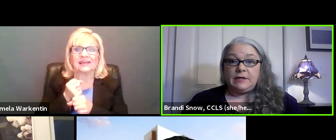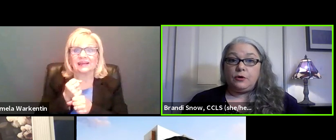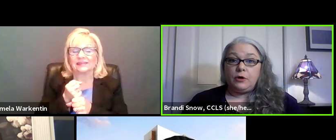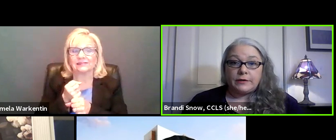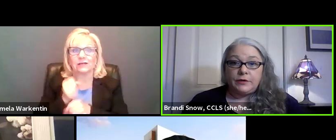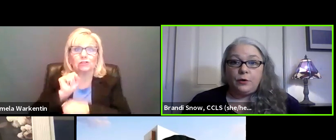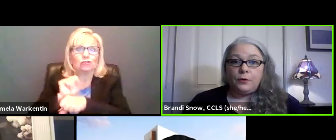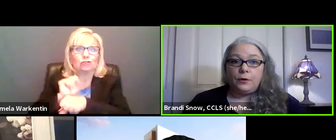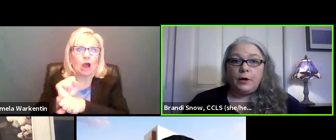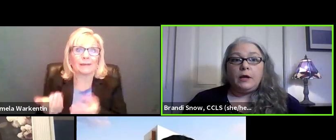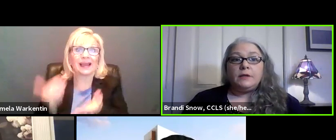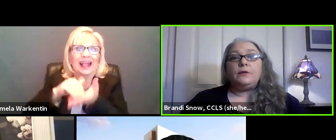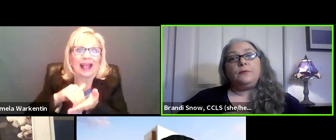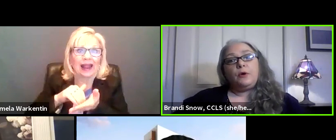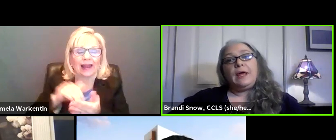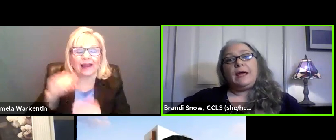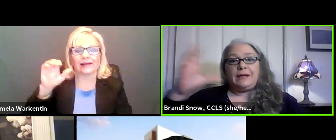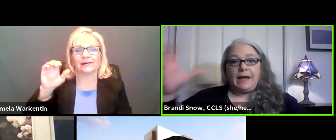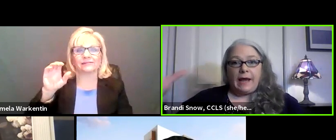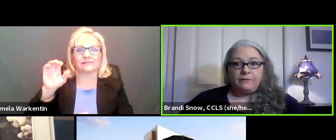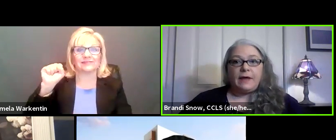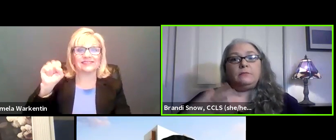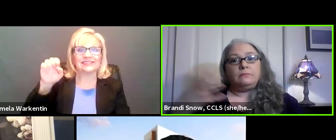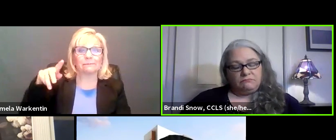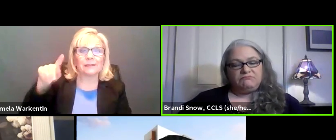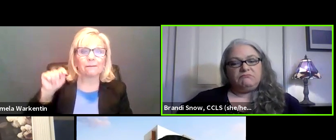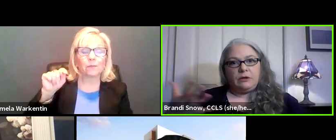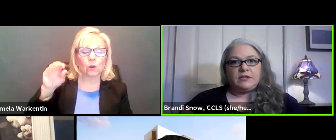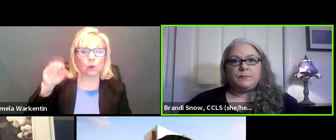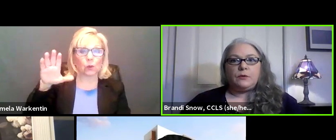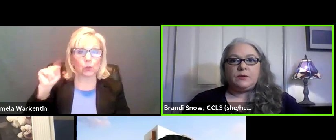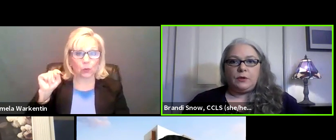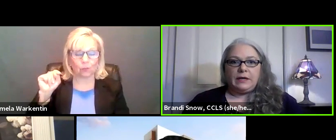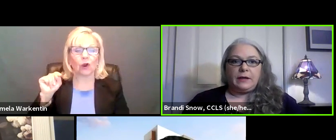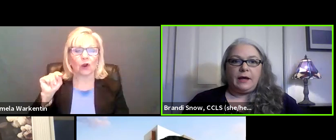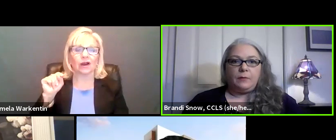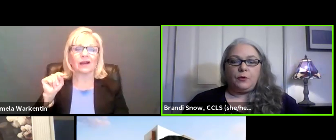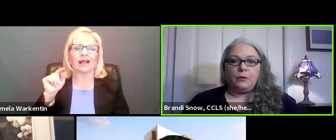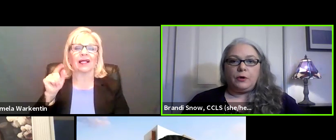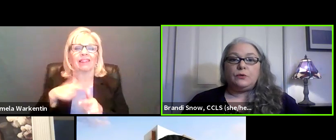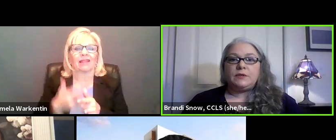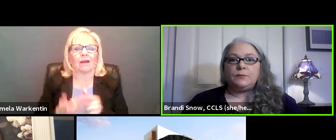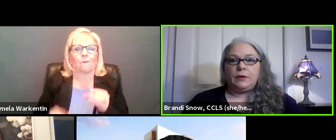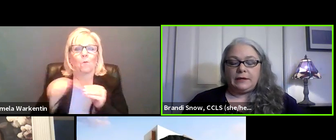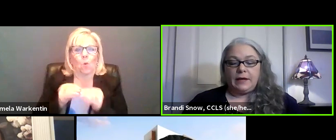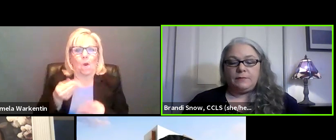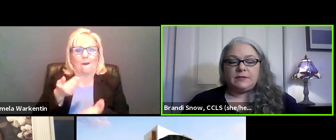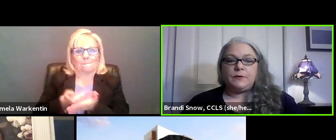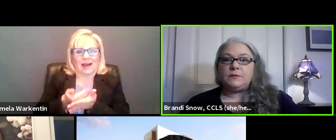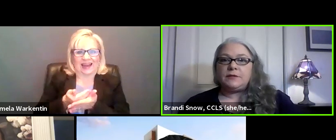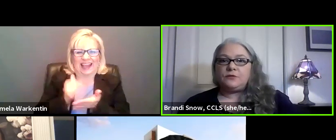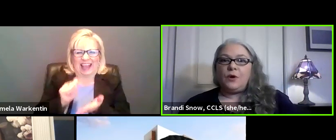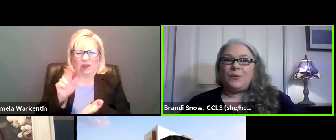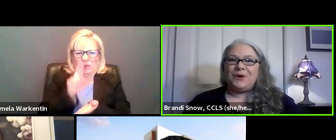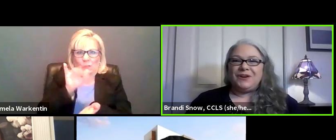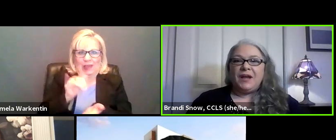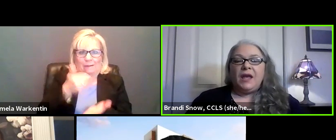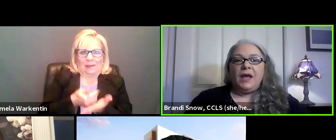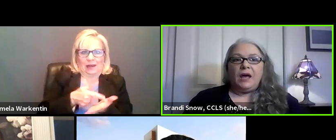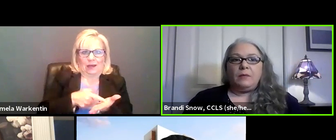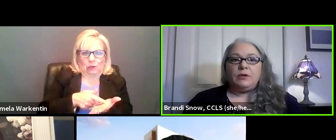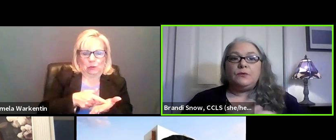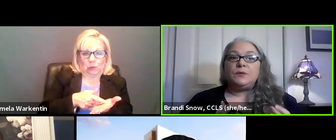in September or October. So they're more likely to have that, disposable income or usable income. Disposable is the wrong